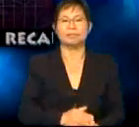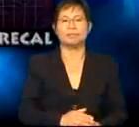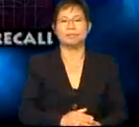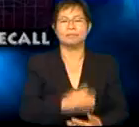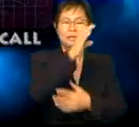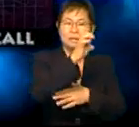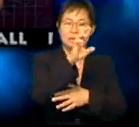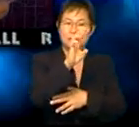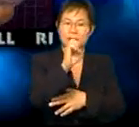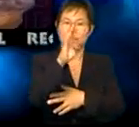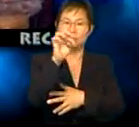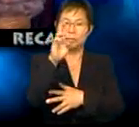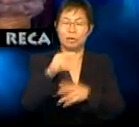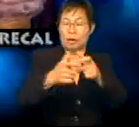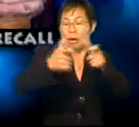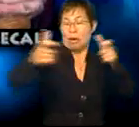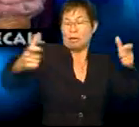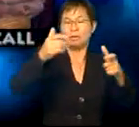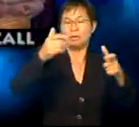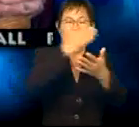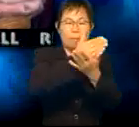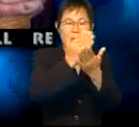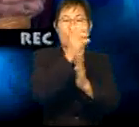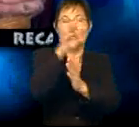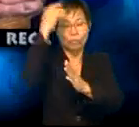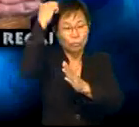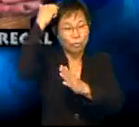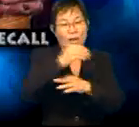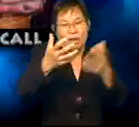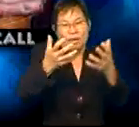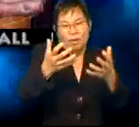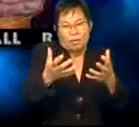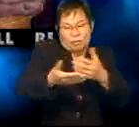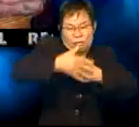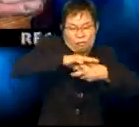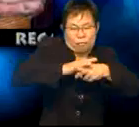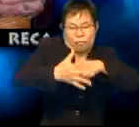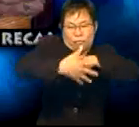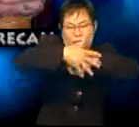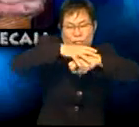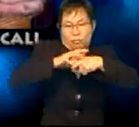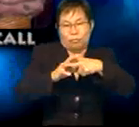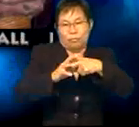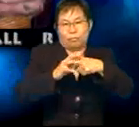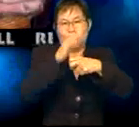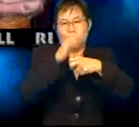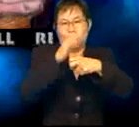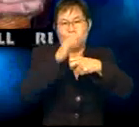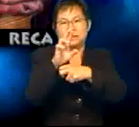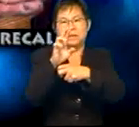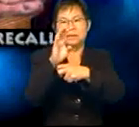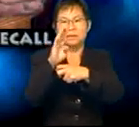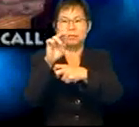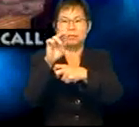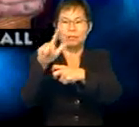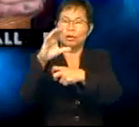The cerebrum is the largest part of the brain. It has a heavily folded gray surface known as the cerebral